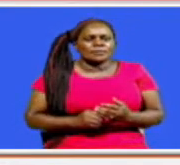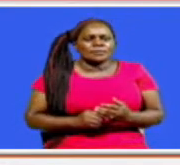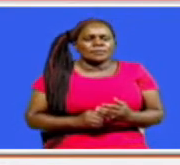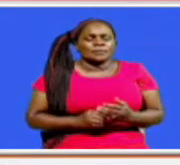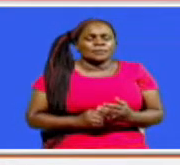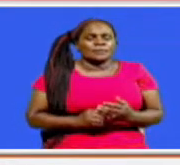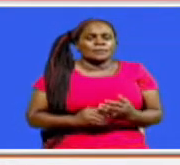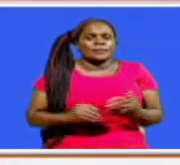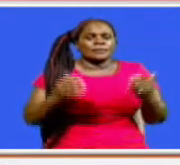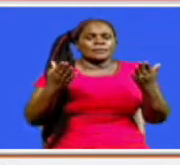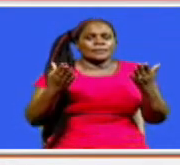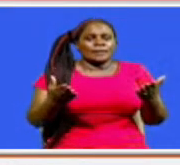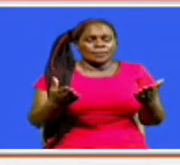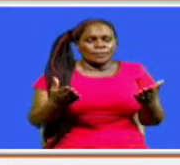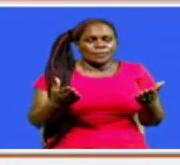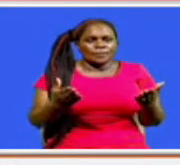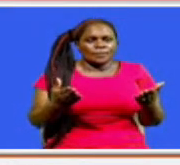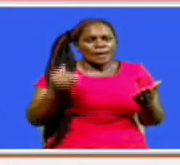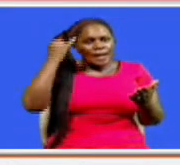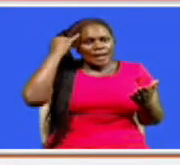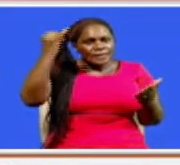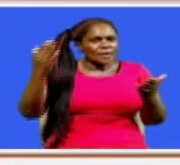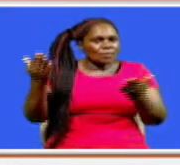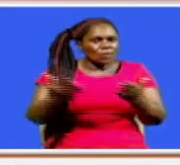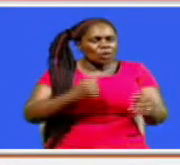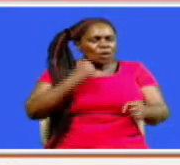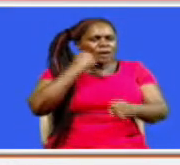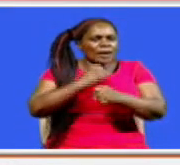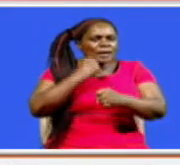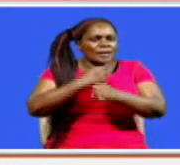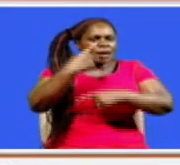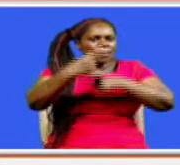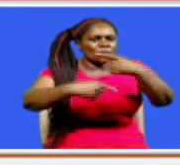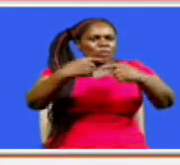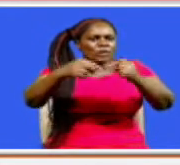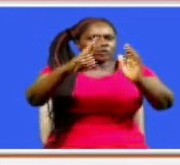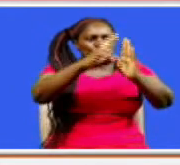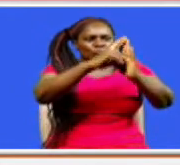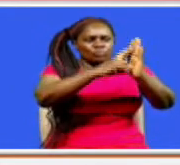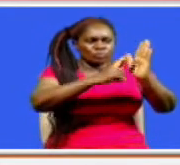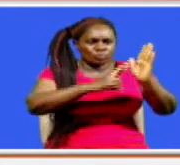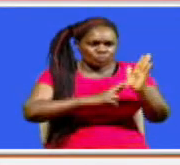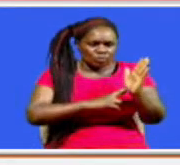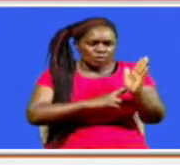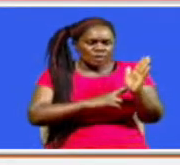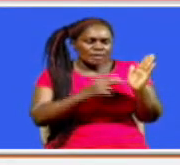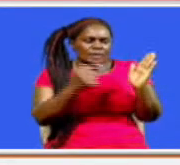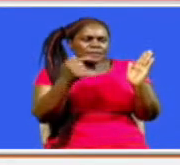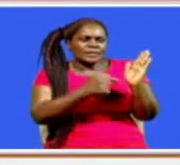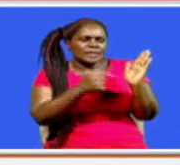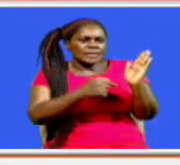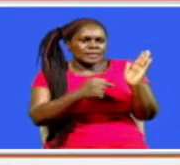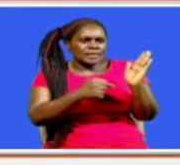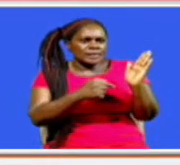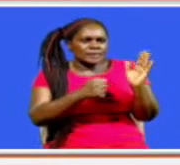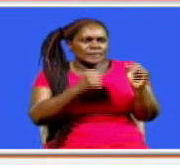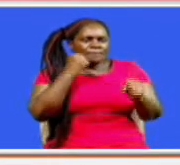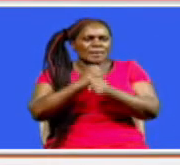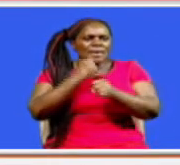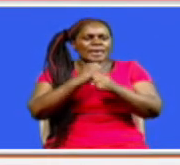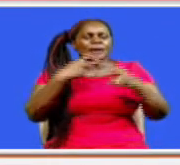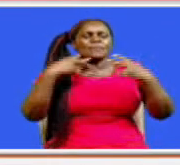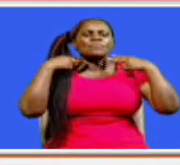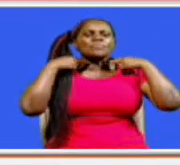which of course drove the idea of the career progression guidelines. This is what caused the stagnation of